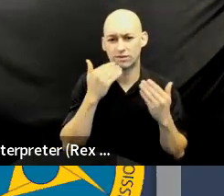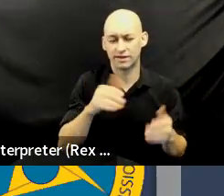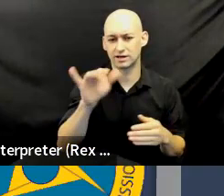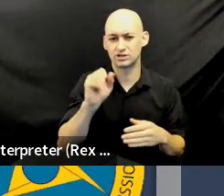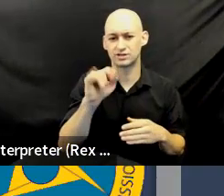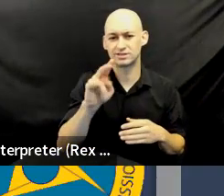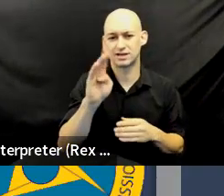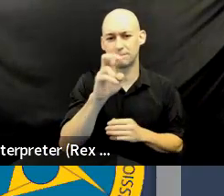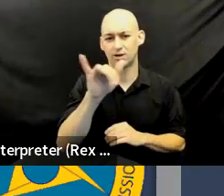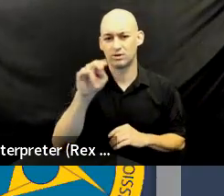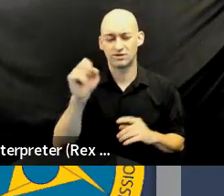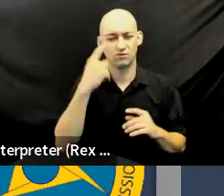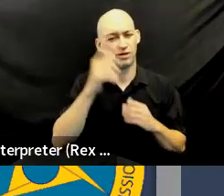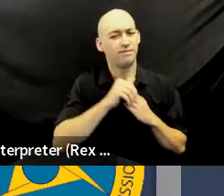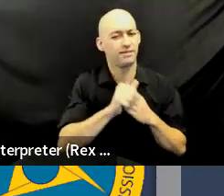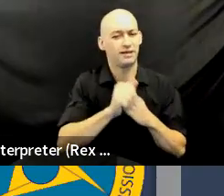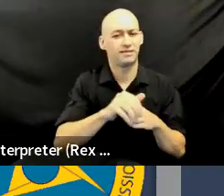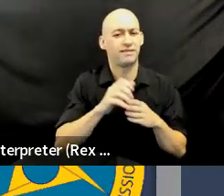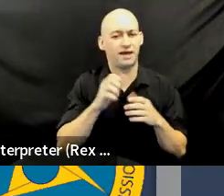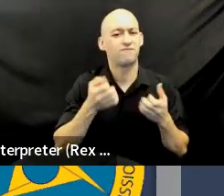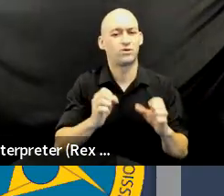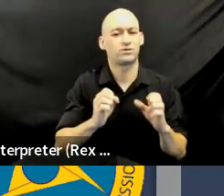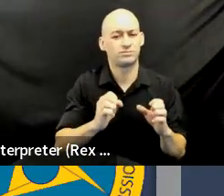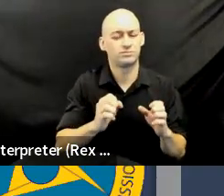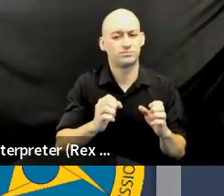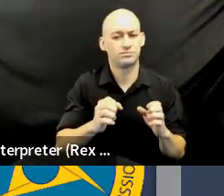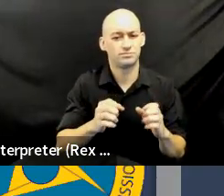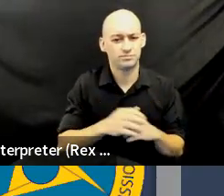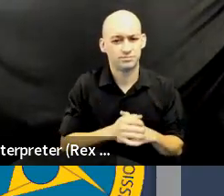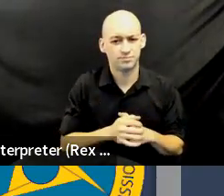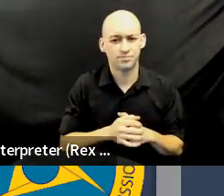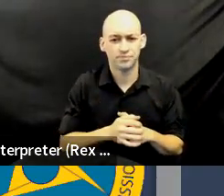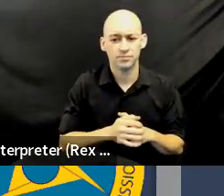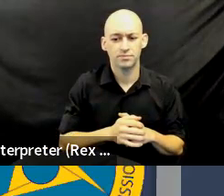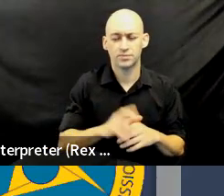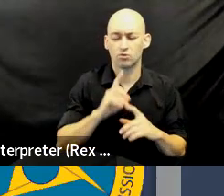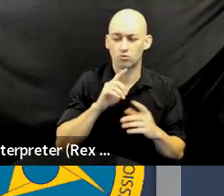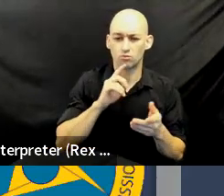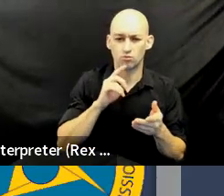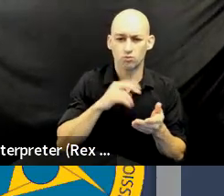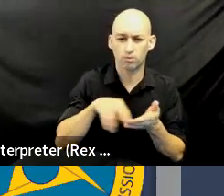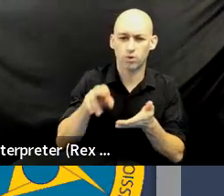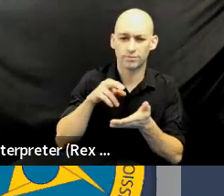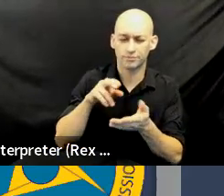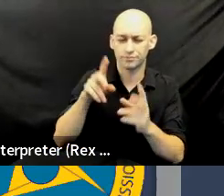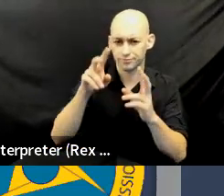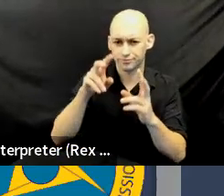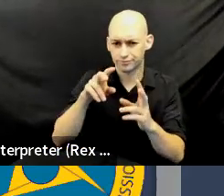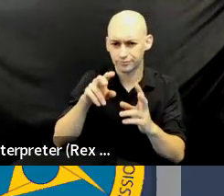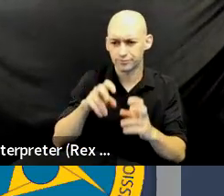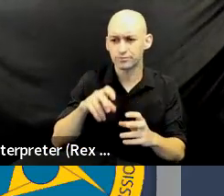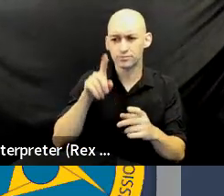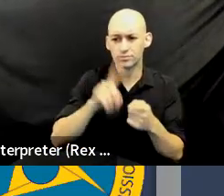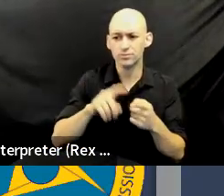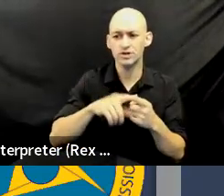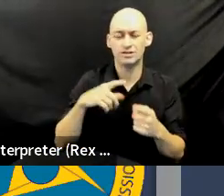Behrens for leading this effort that culminated in a report to the legislature and the administration that I believe we can all be proud